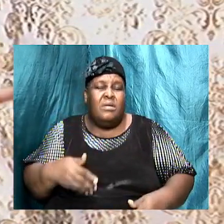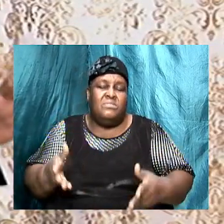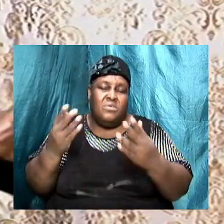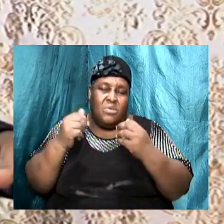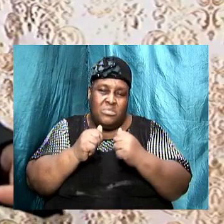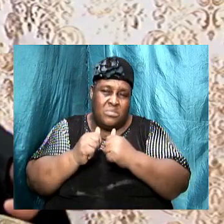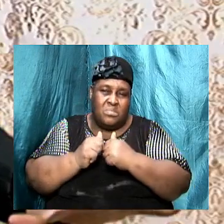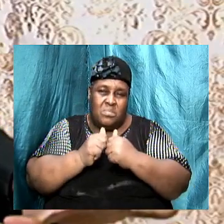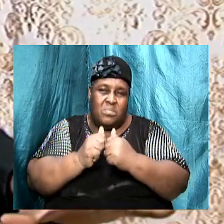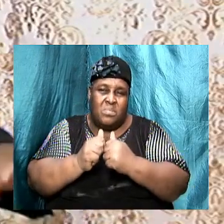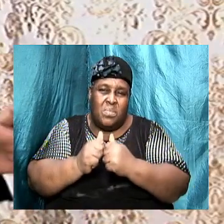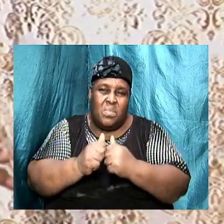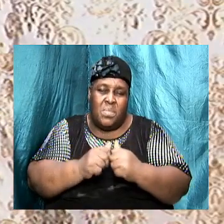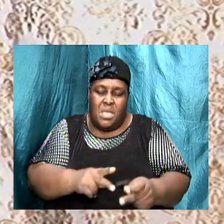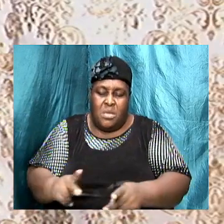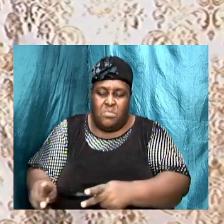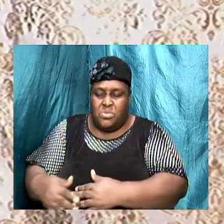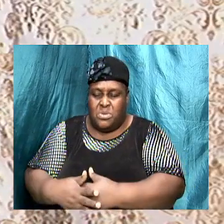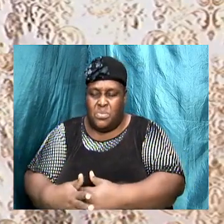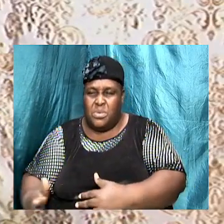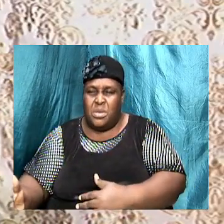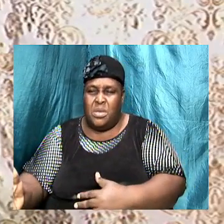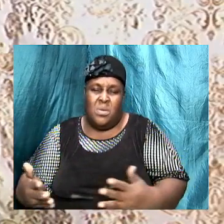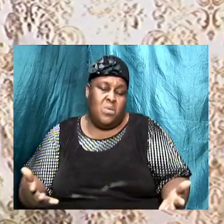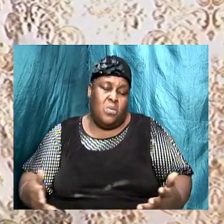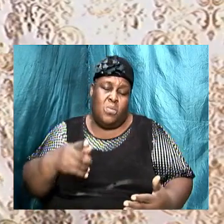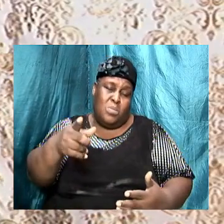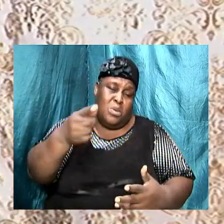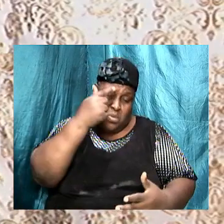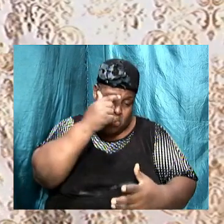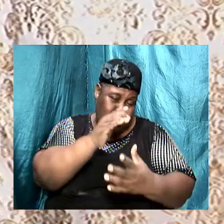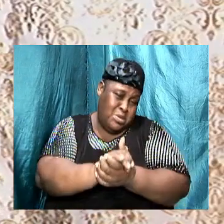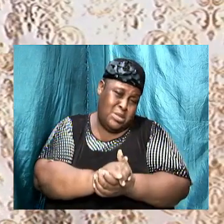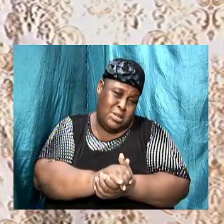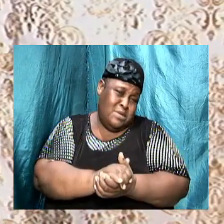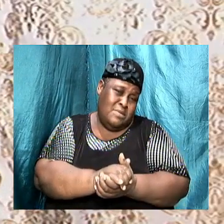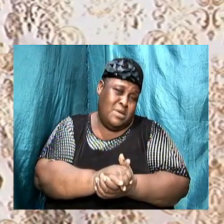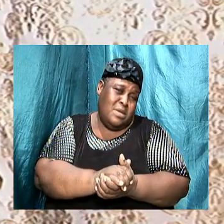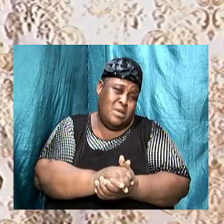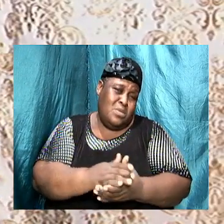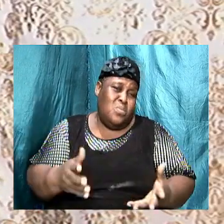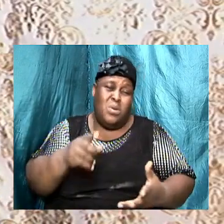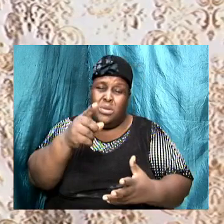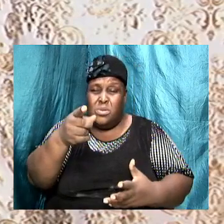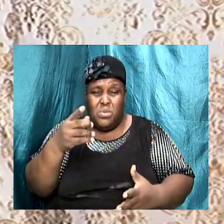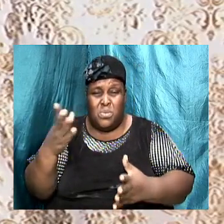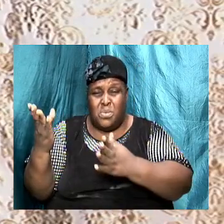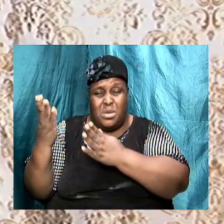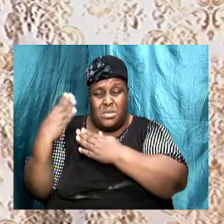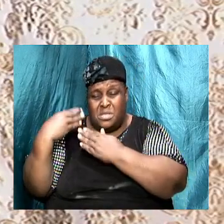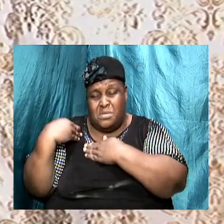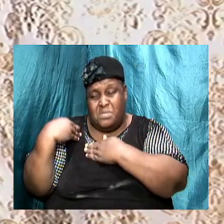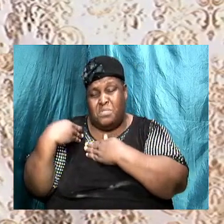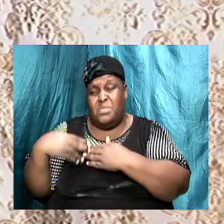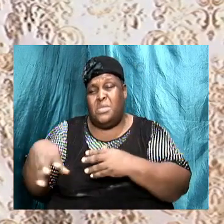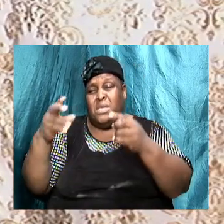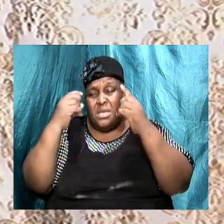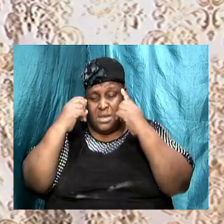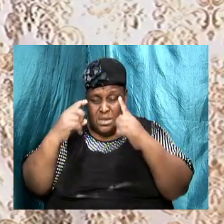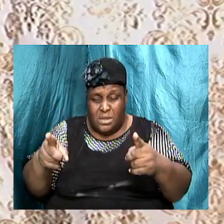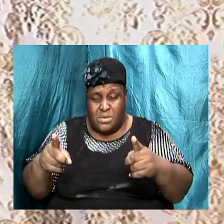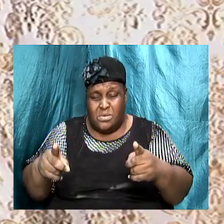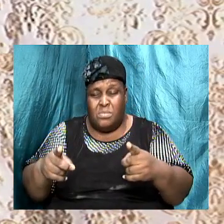and putting aside what you believe, putting aside what you accept. Doctrine